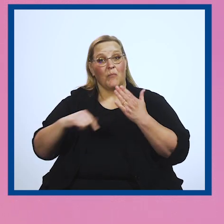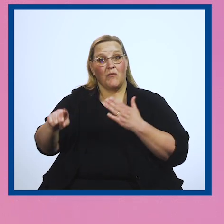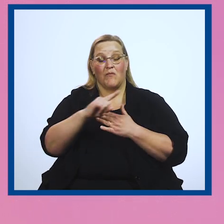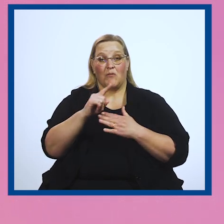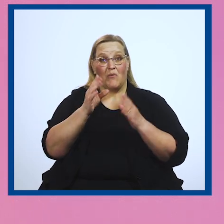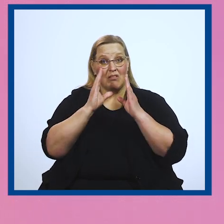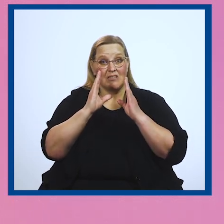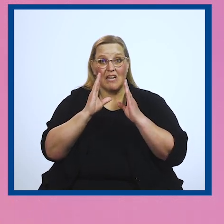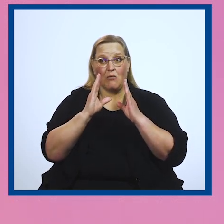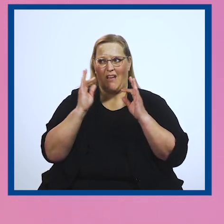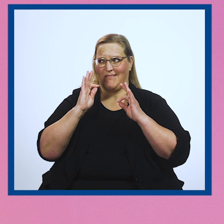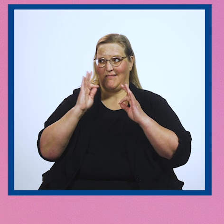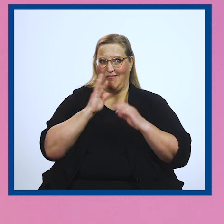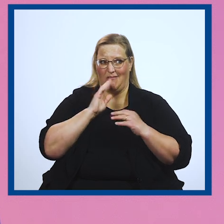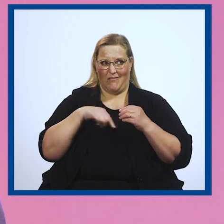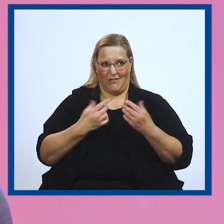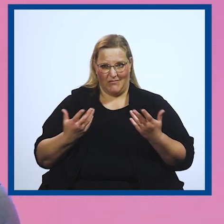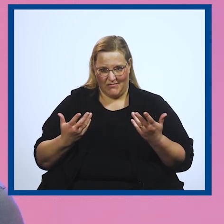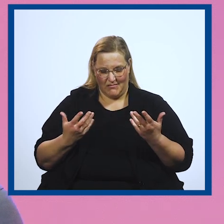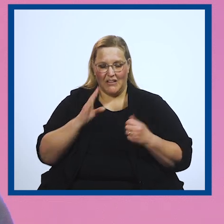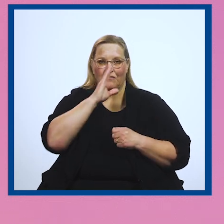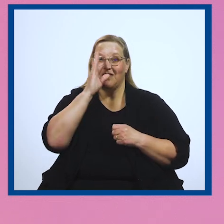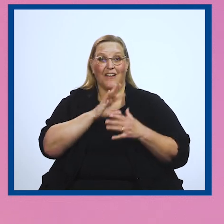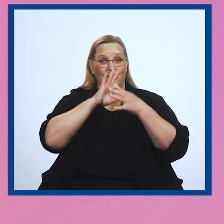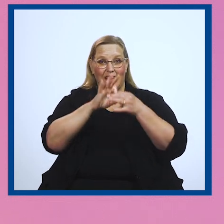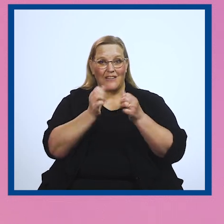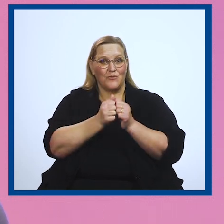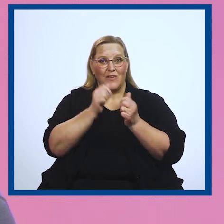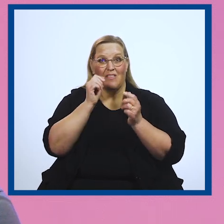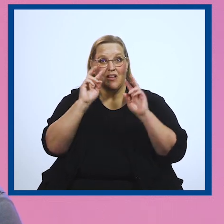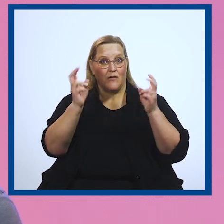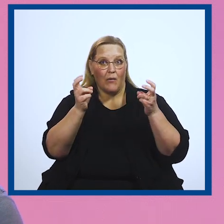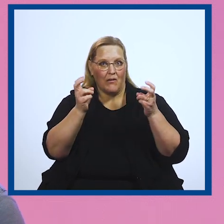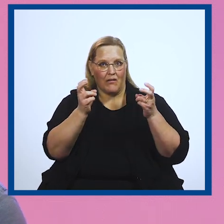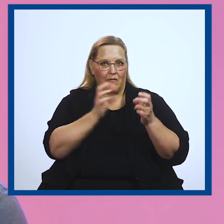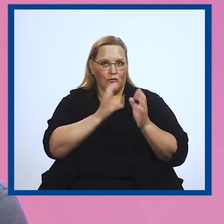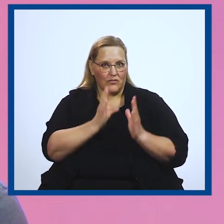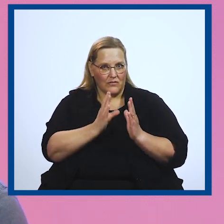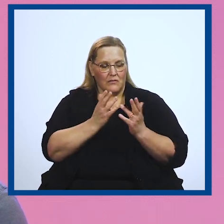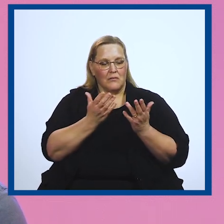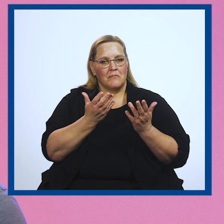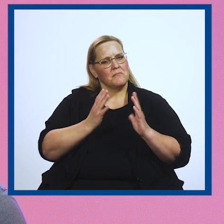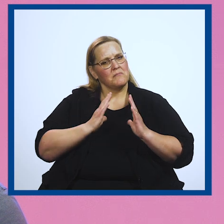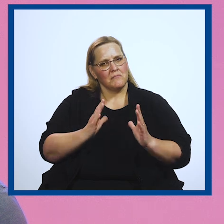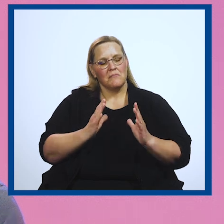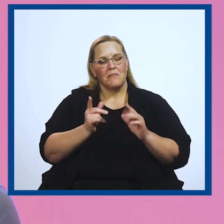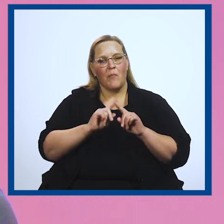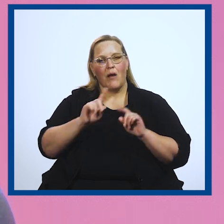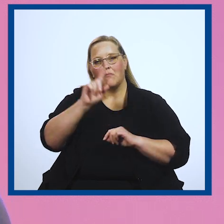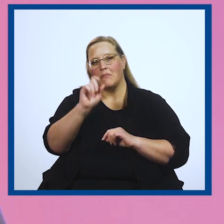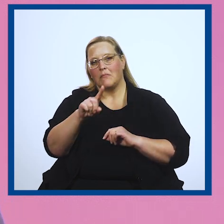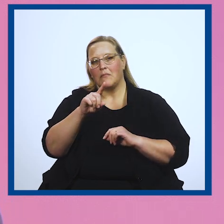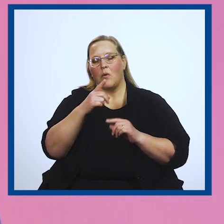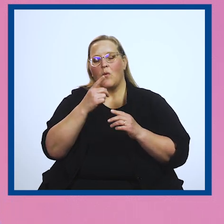about. You have no idea. You've never really engaged on this topic, and it's okay. But I want to ask you, what